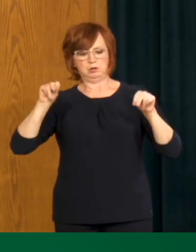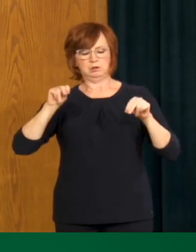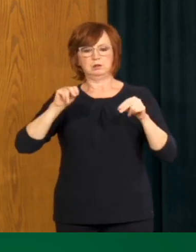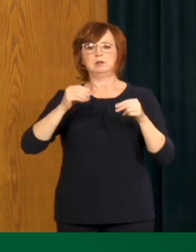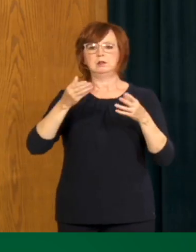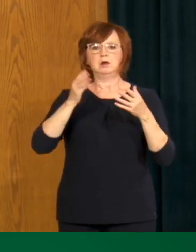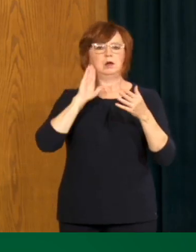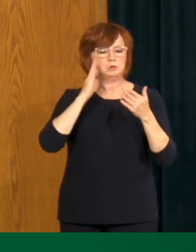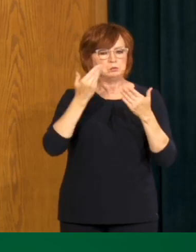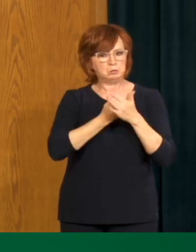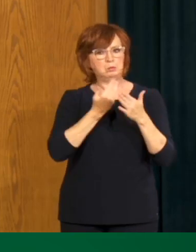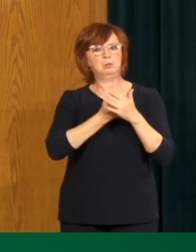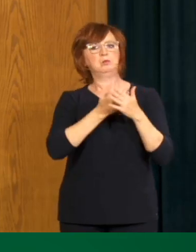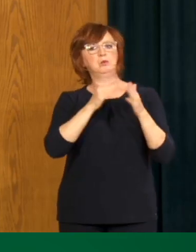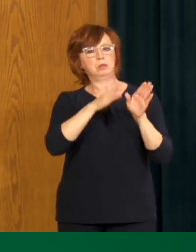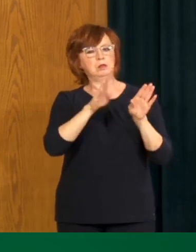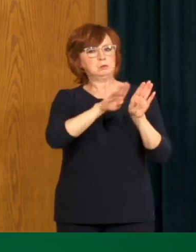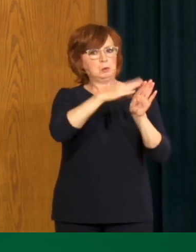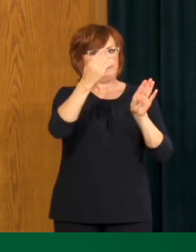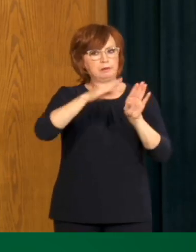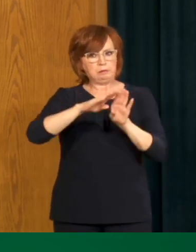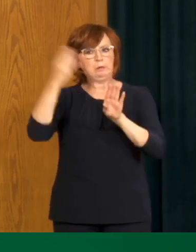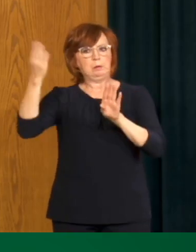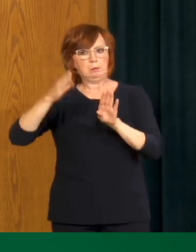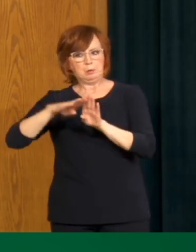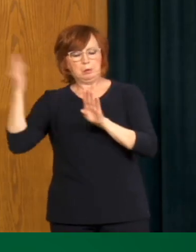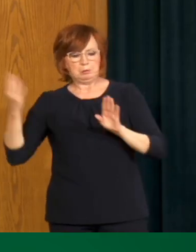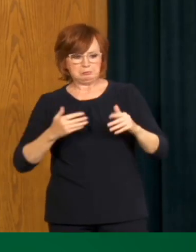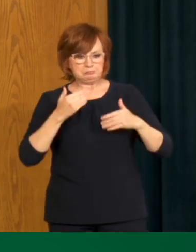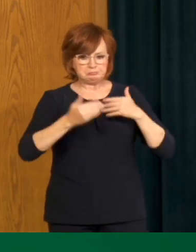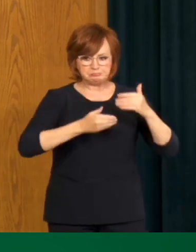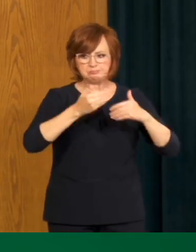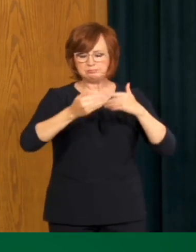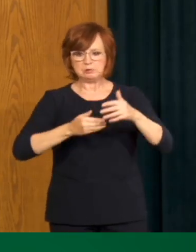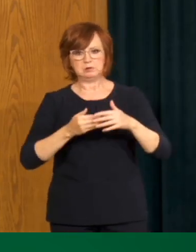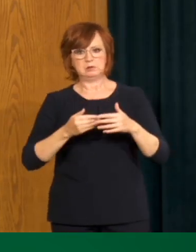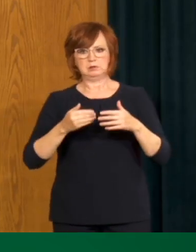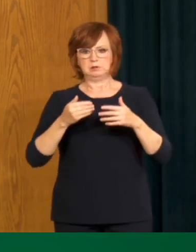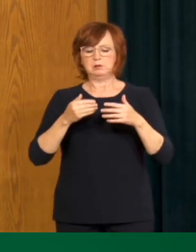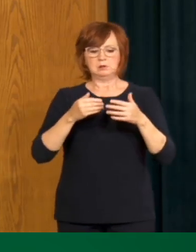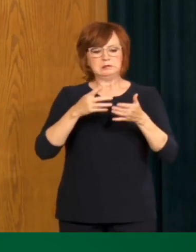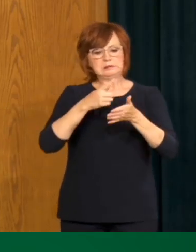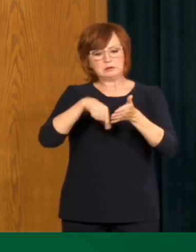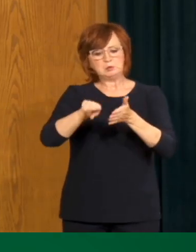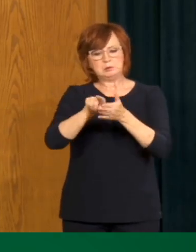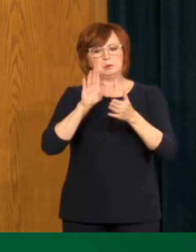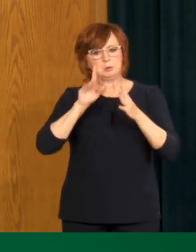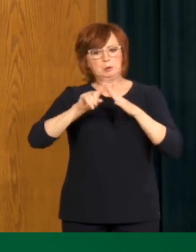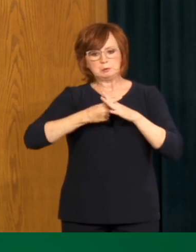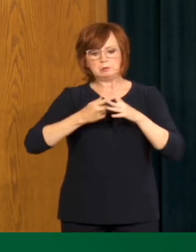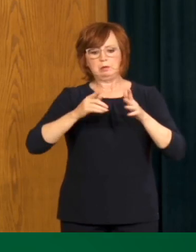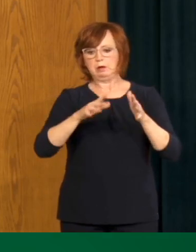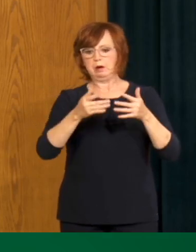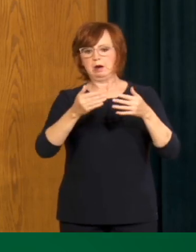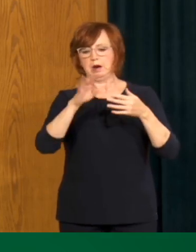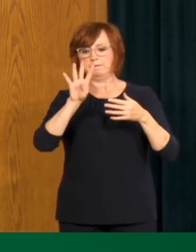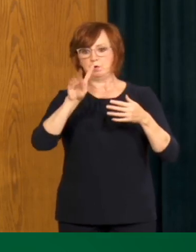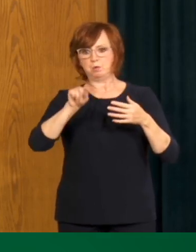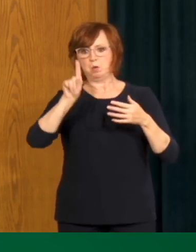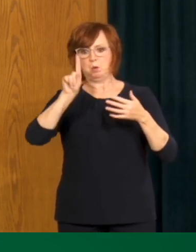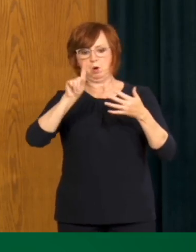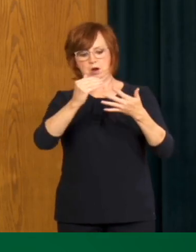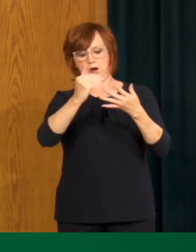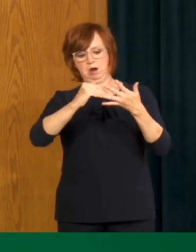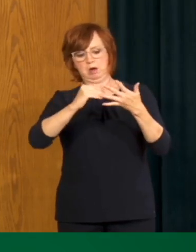weeks, that we just really need to remember the basics that has brought us to this place, and that should continue to take us